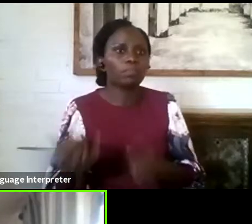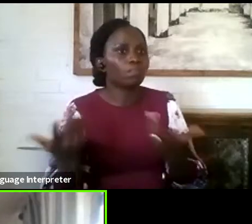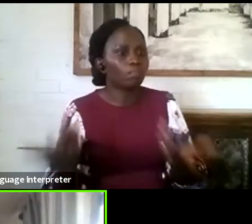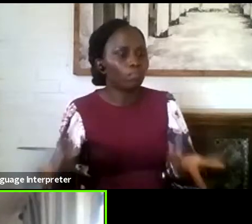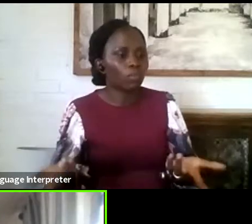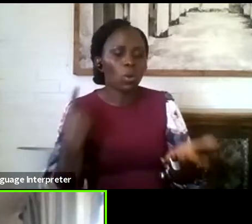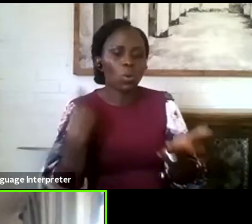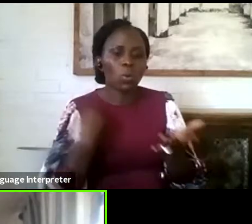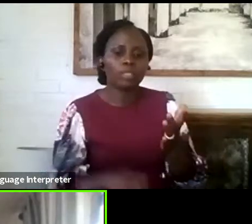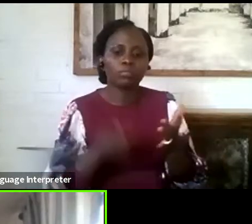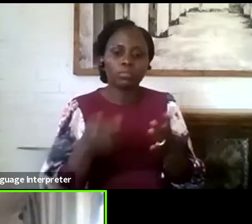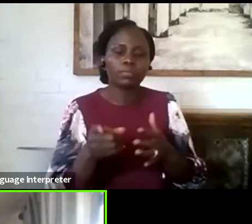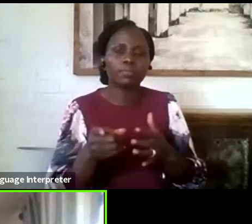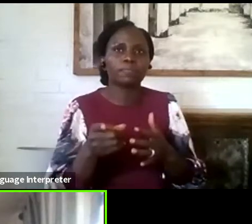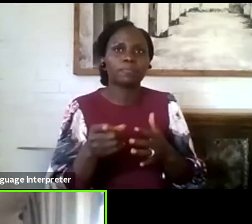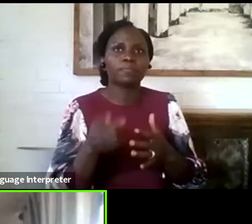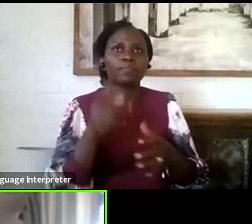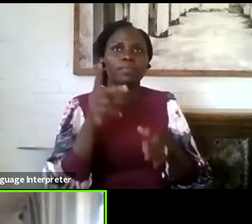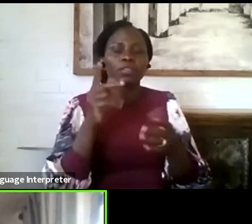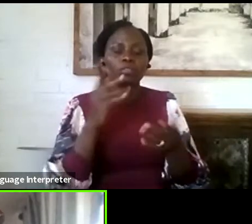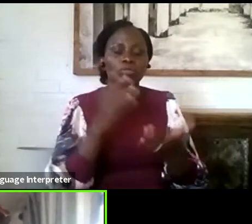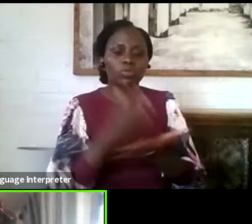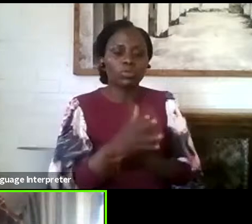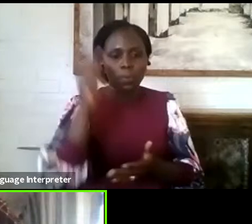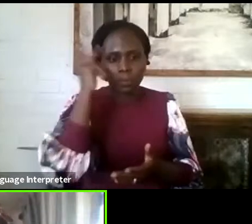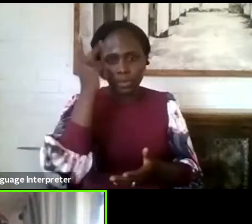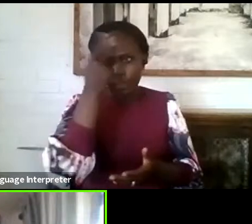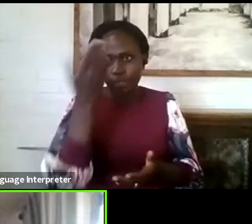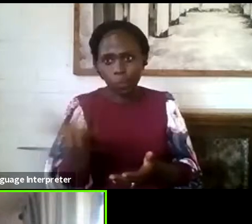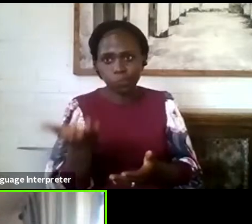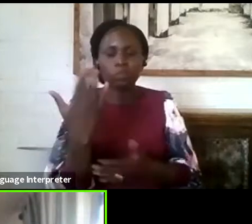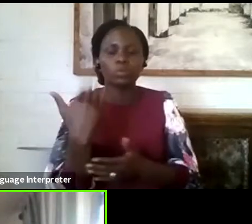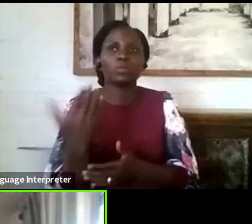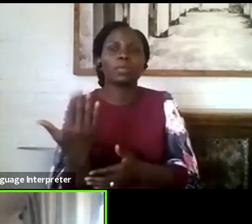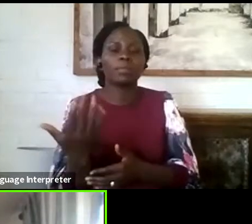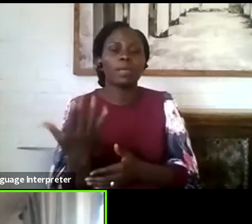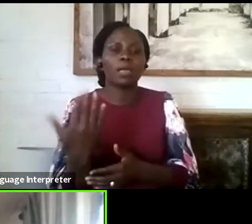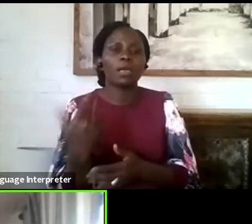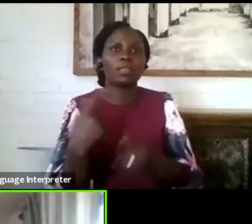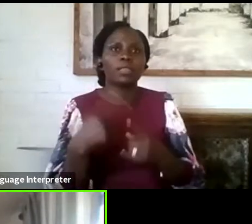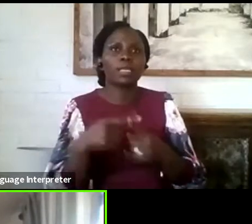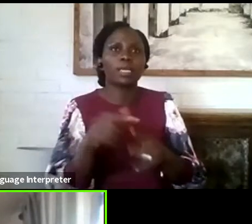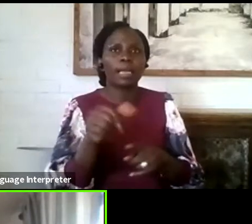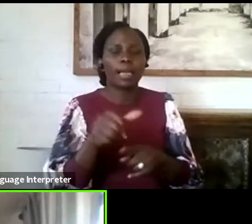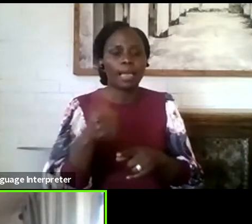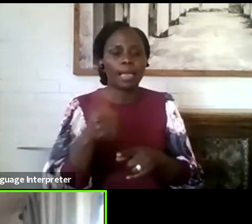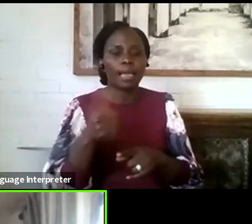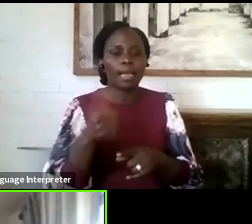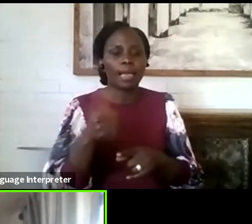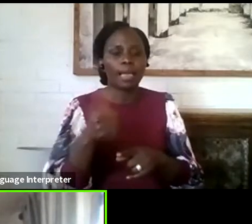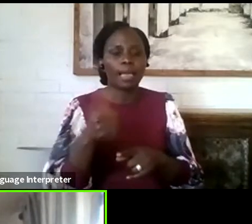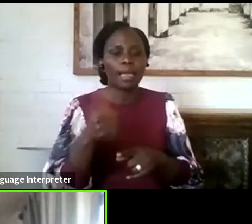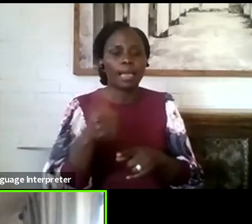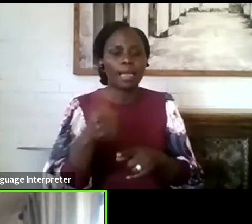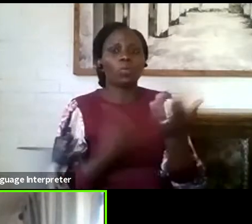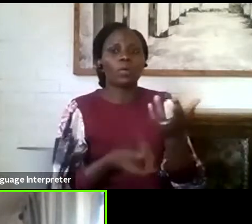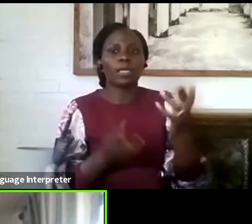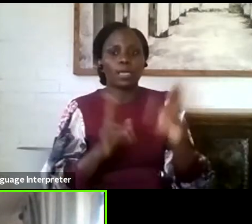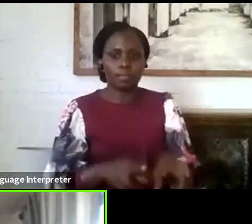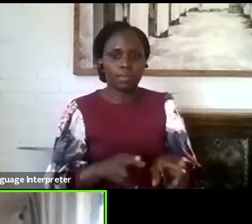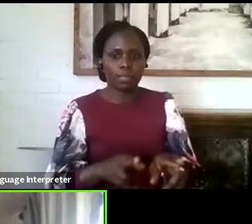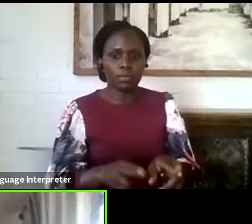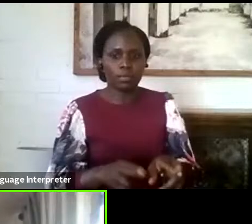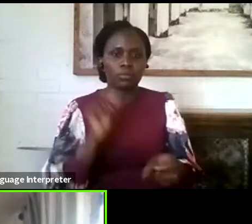there are policies on paper, and then there's what usually happens. So what we did was we tried to bring as